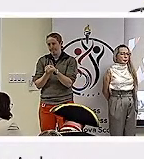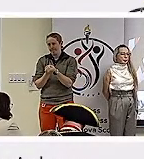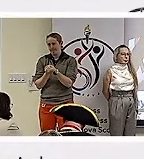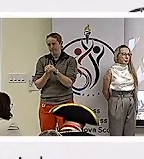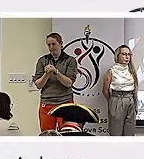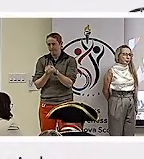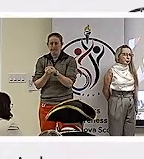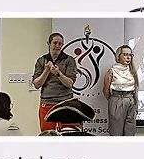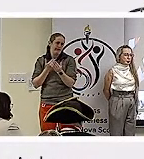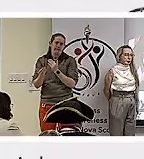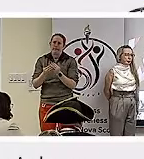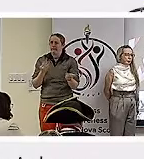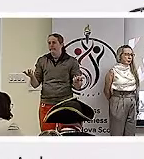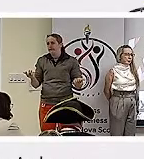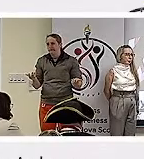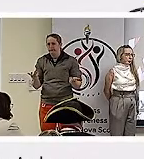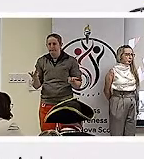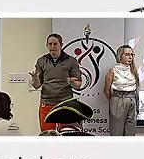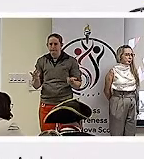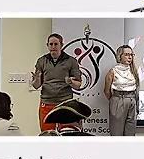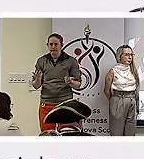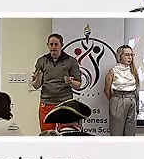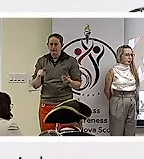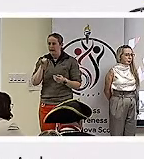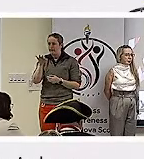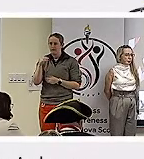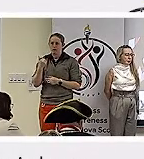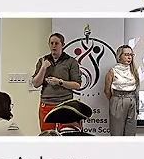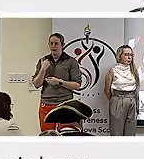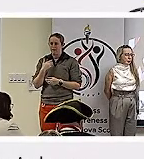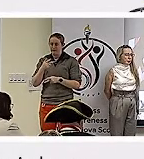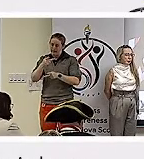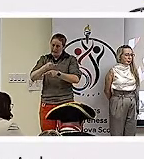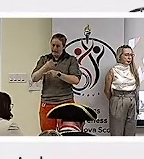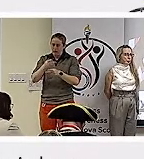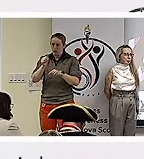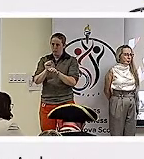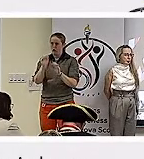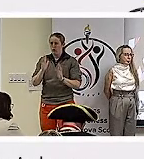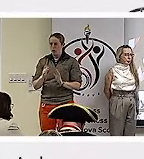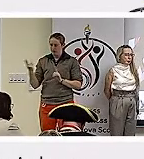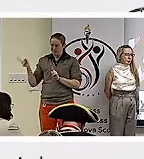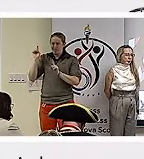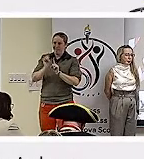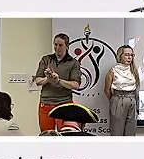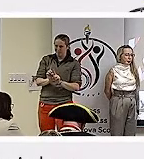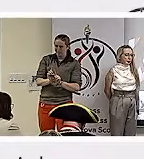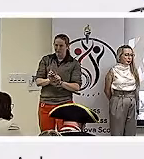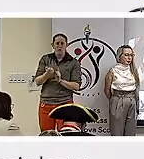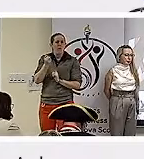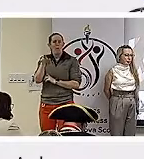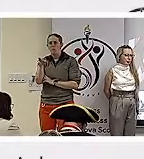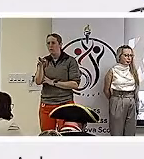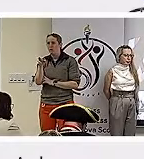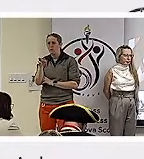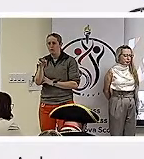a personal care worker alongside with them, or to have